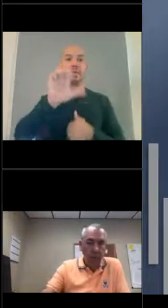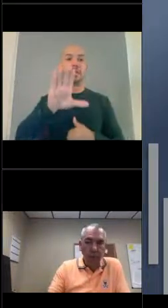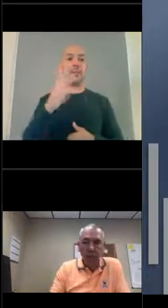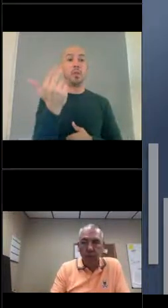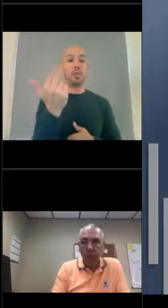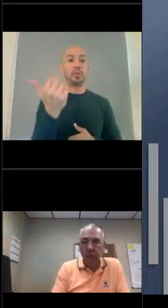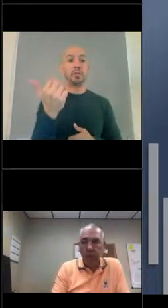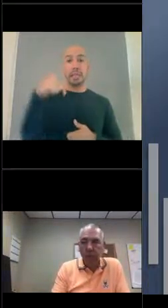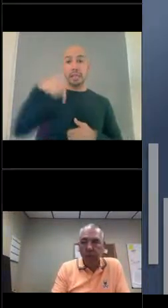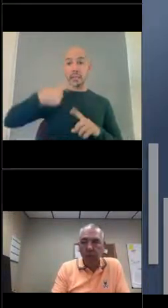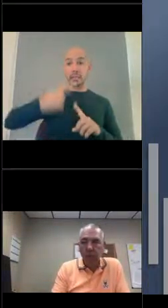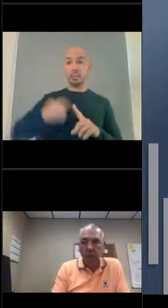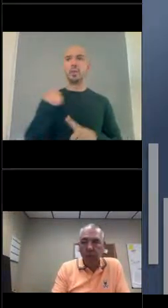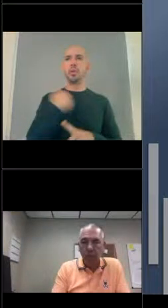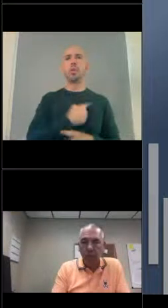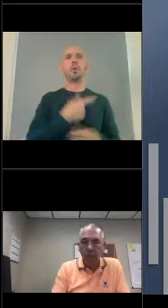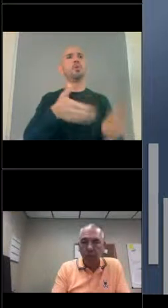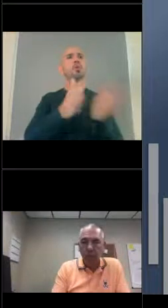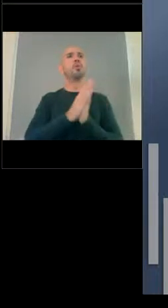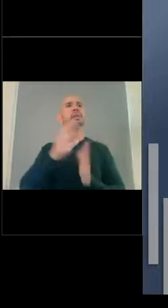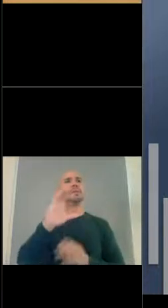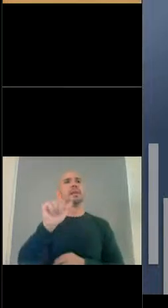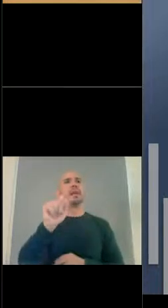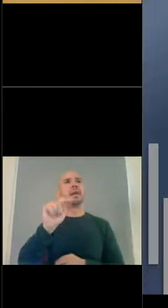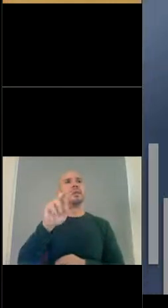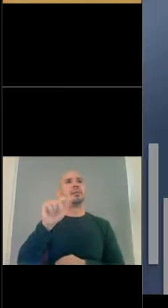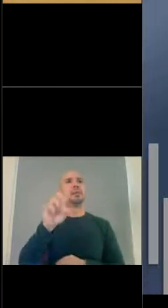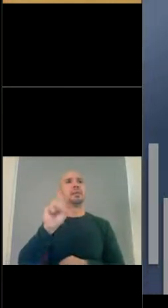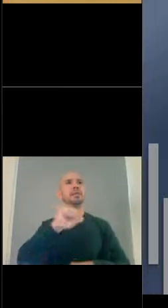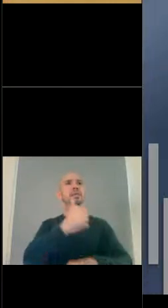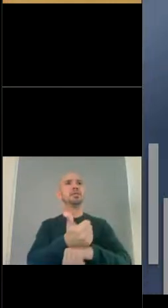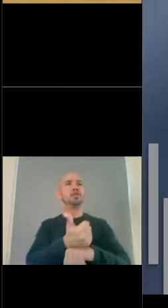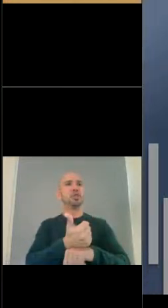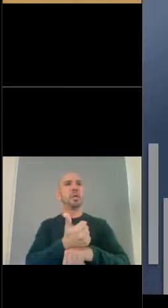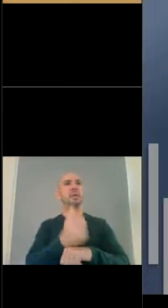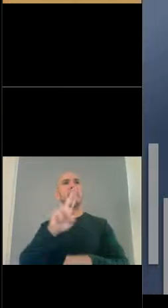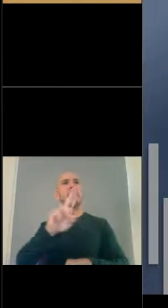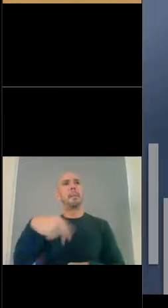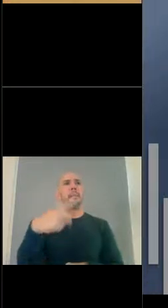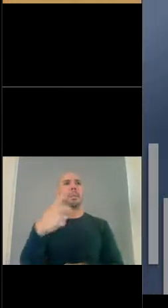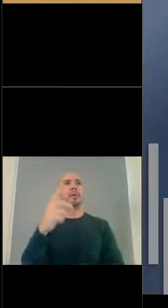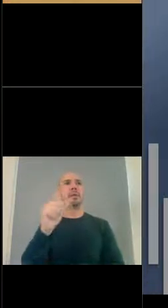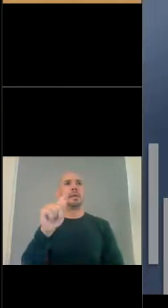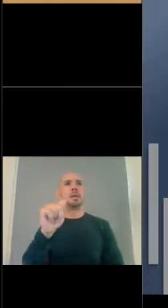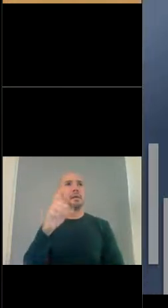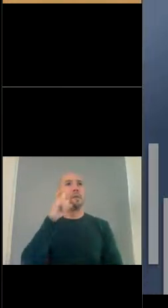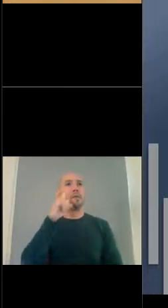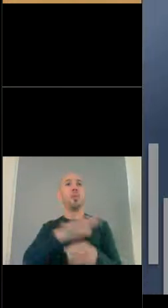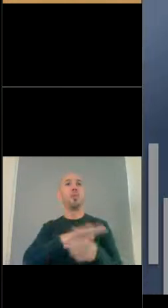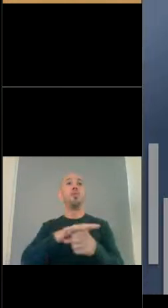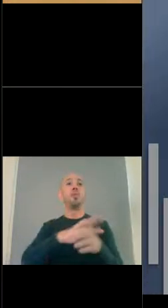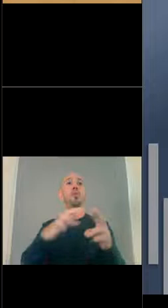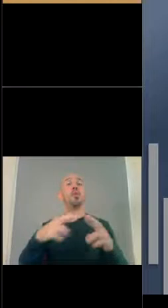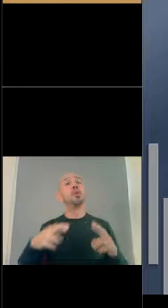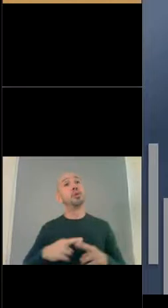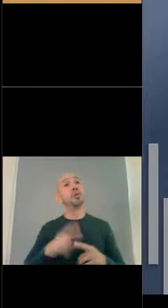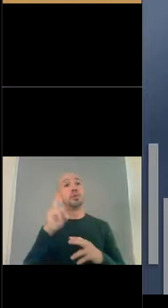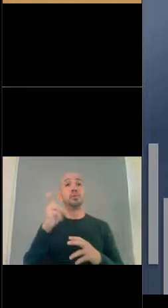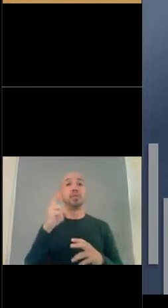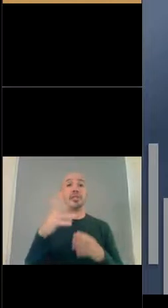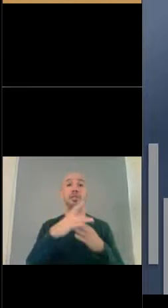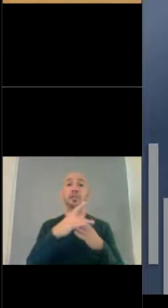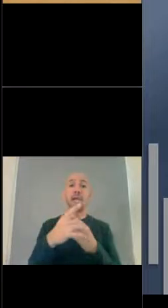earlier this month we requested that caltrans initiate an update of the 2017 regional transportation plan guidelines we'll